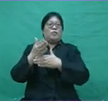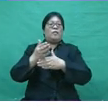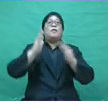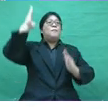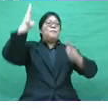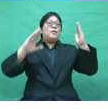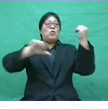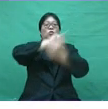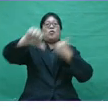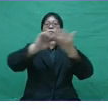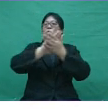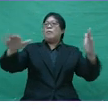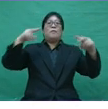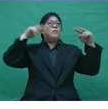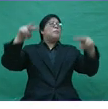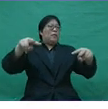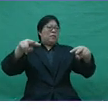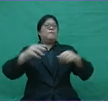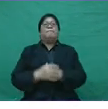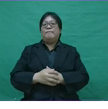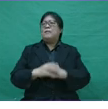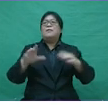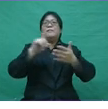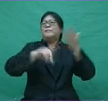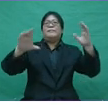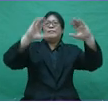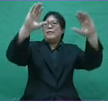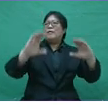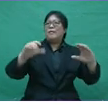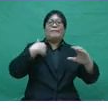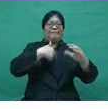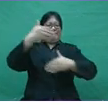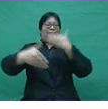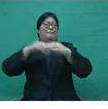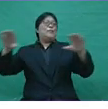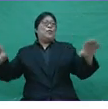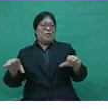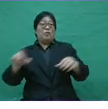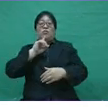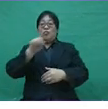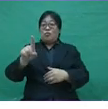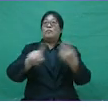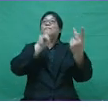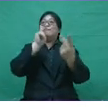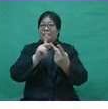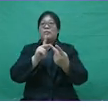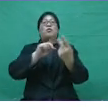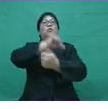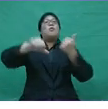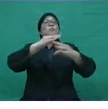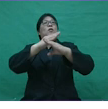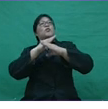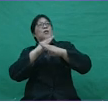social protection perspective on the measures that we had implemented to ensure adequate social protection to